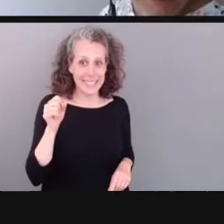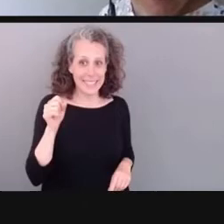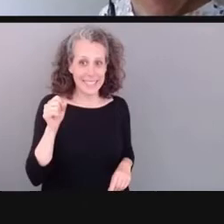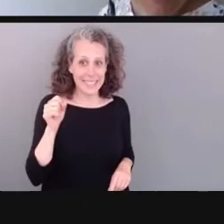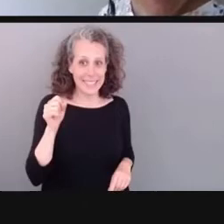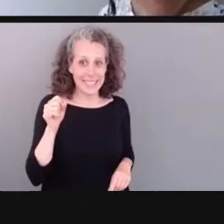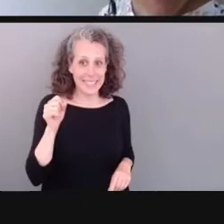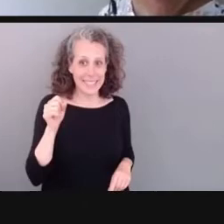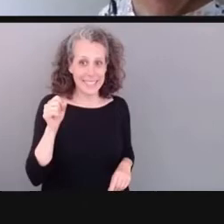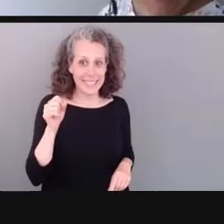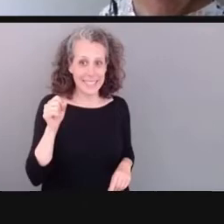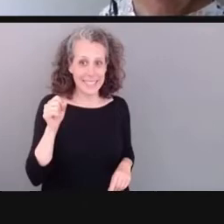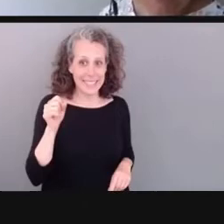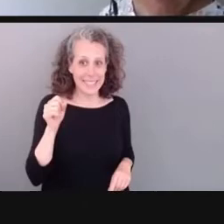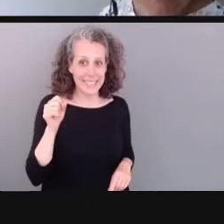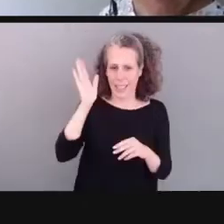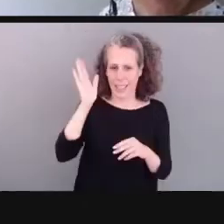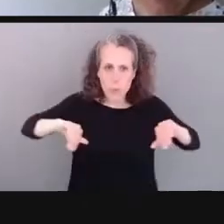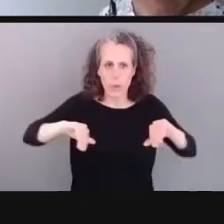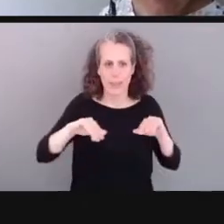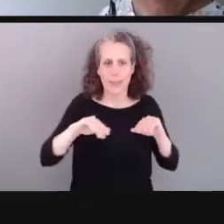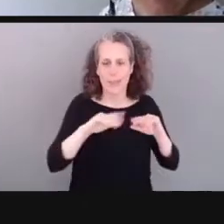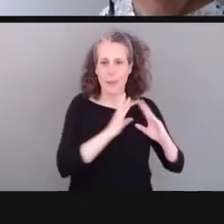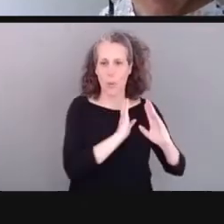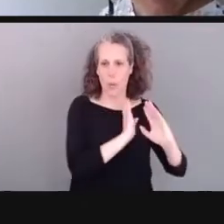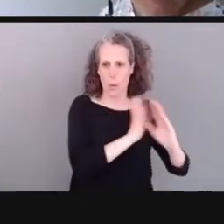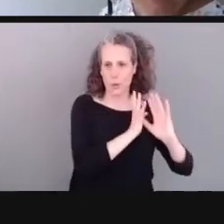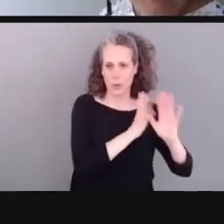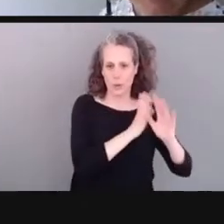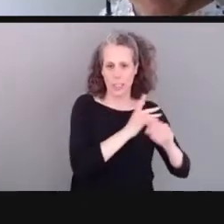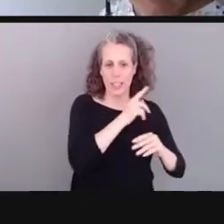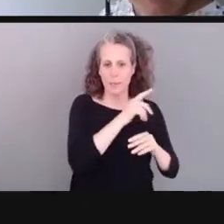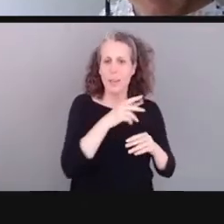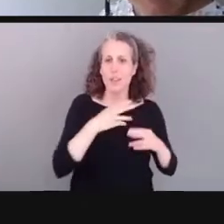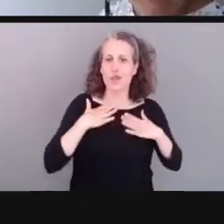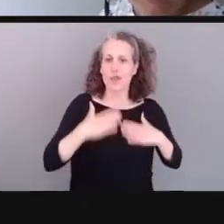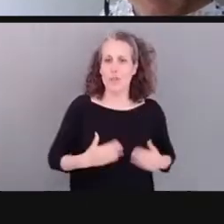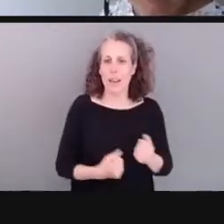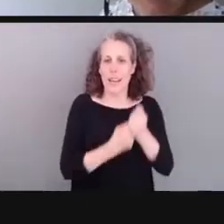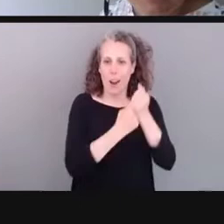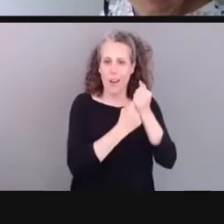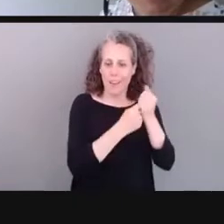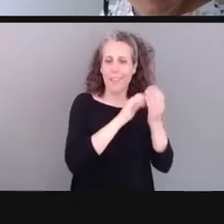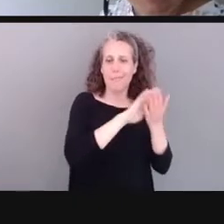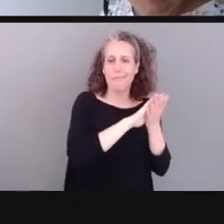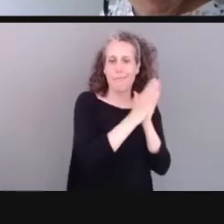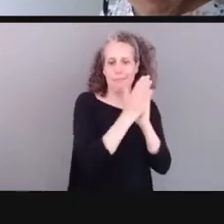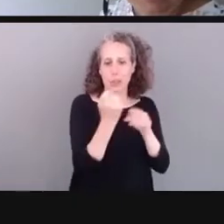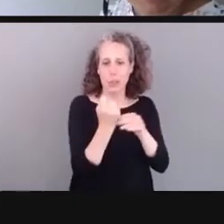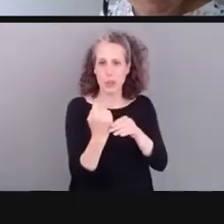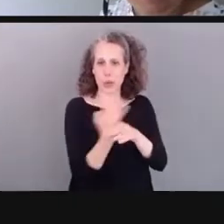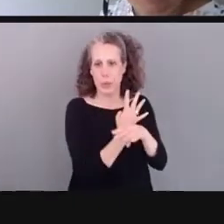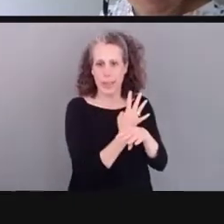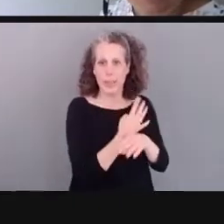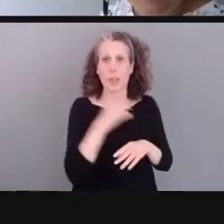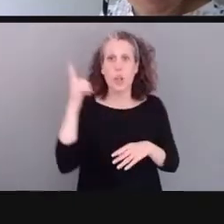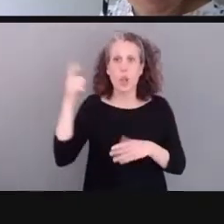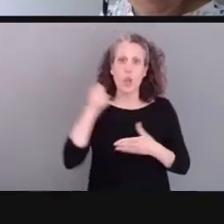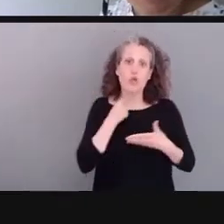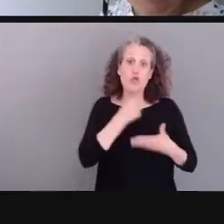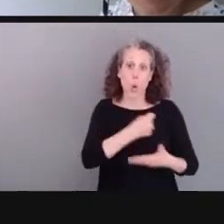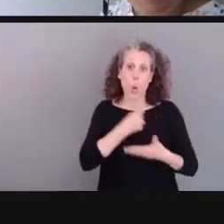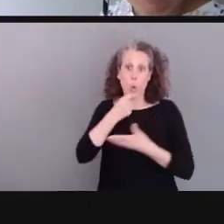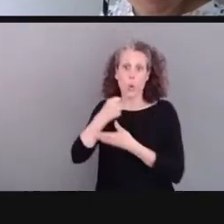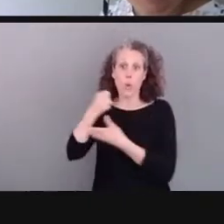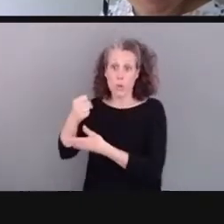on, greening of humanitarian aid. Humanitarian donors and actors in this field should lead